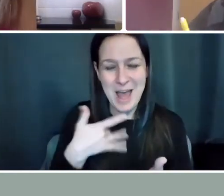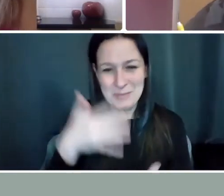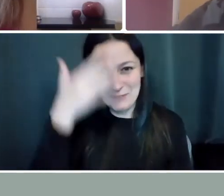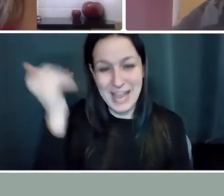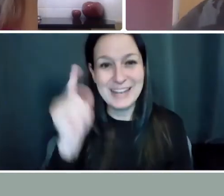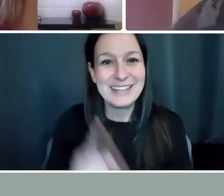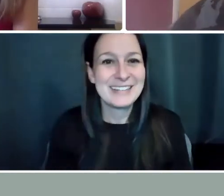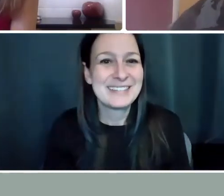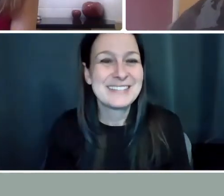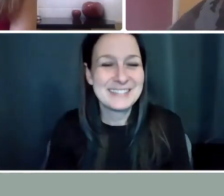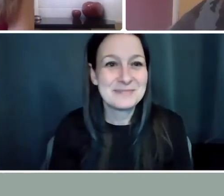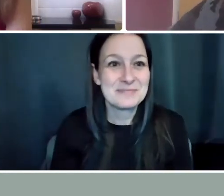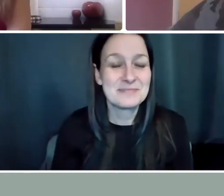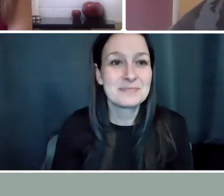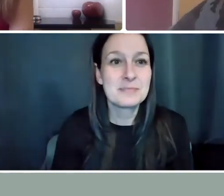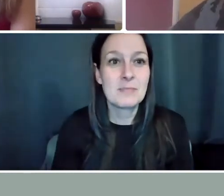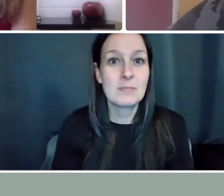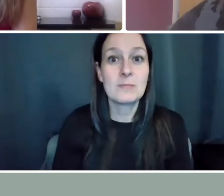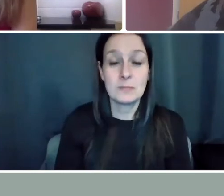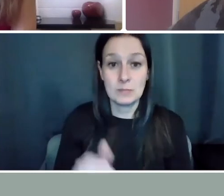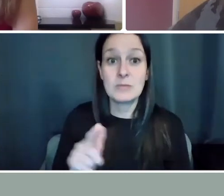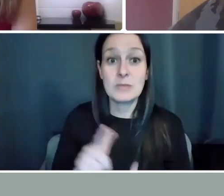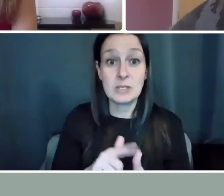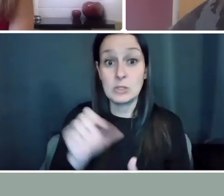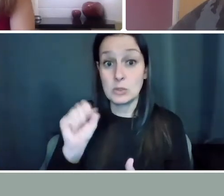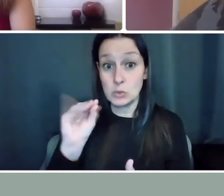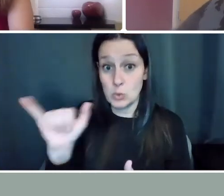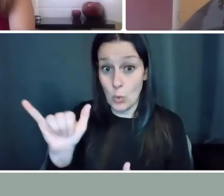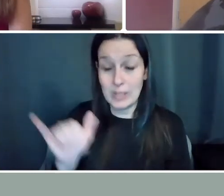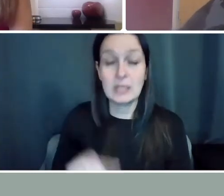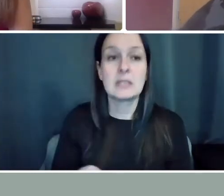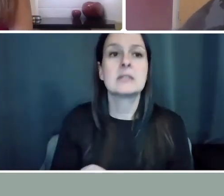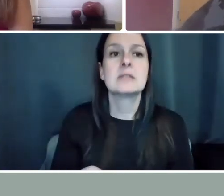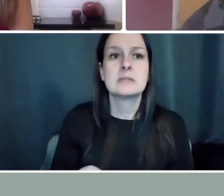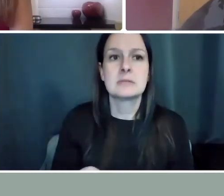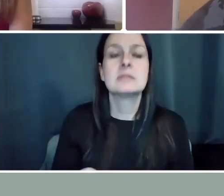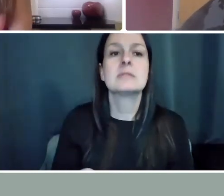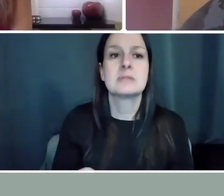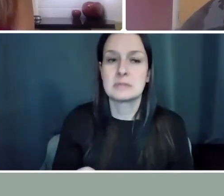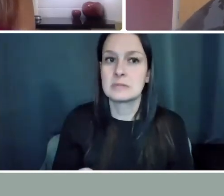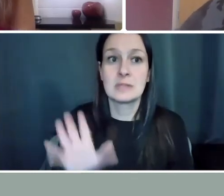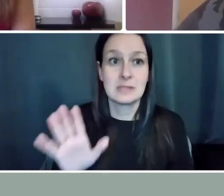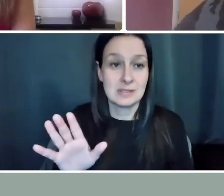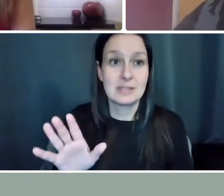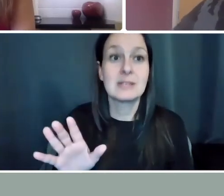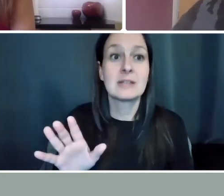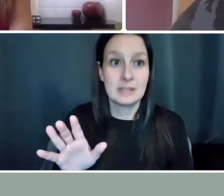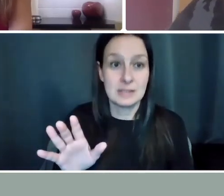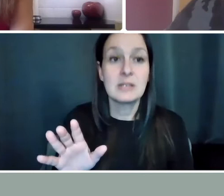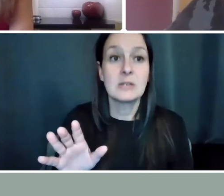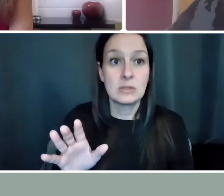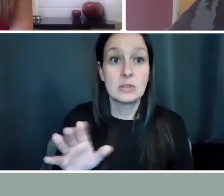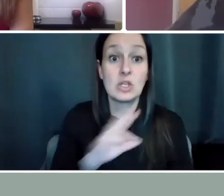I haven't written down. Okay, good. So soy. Okay. So there's like a chasm. There's like a Grand Canyon